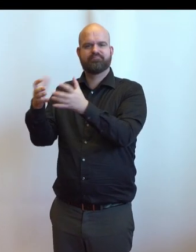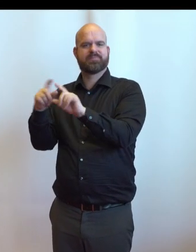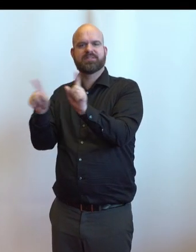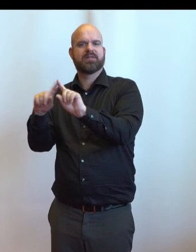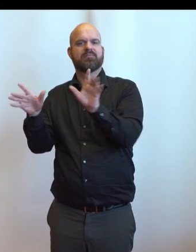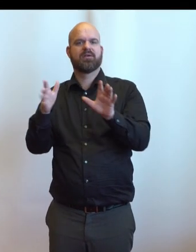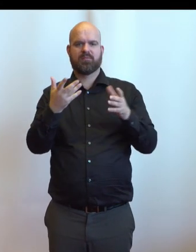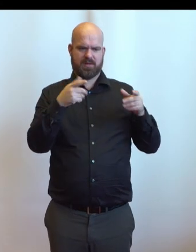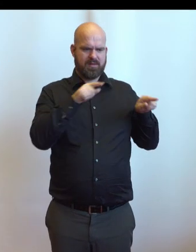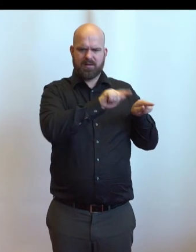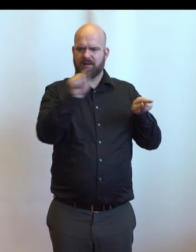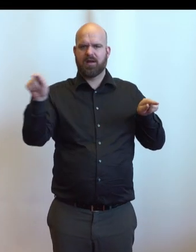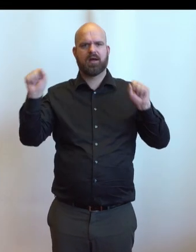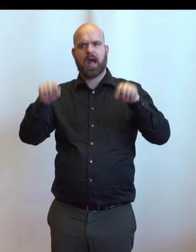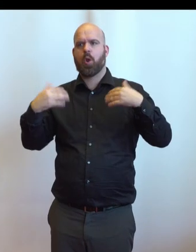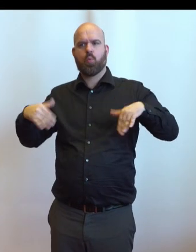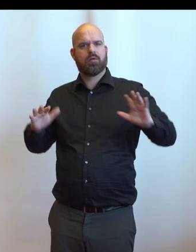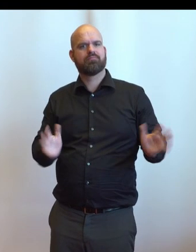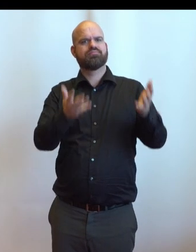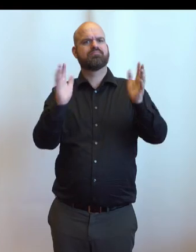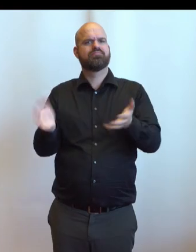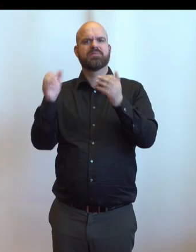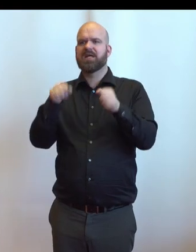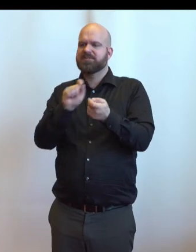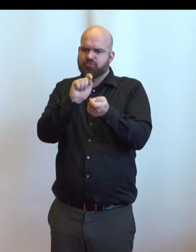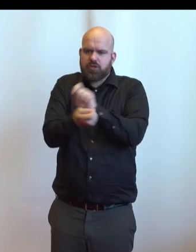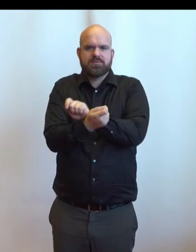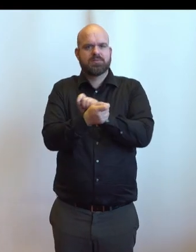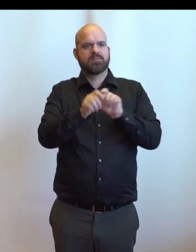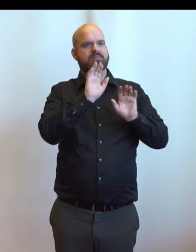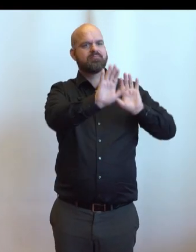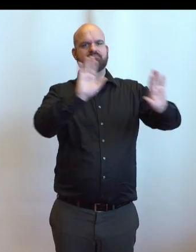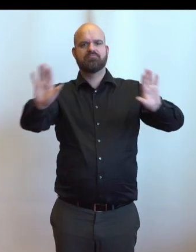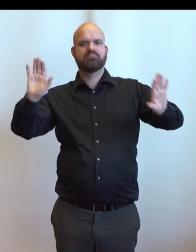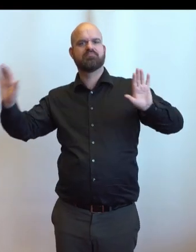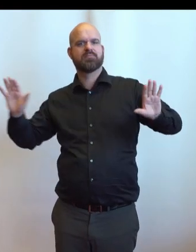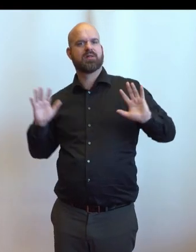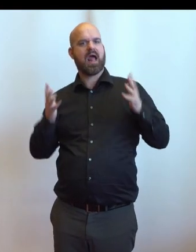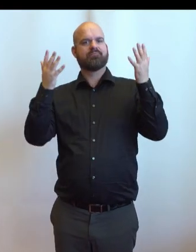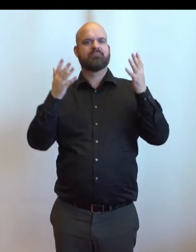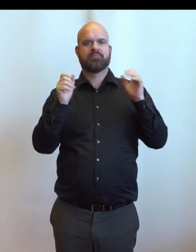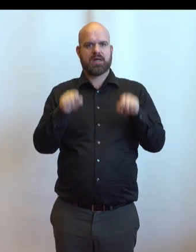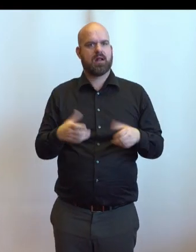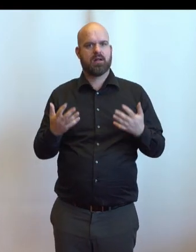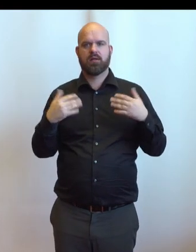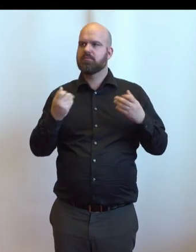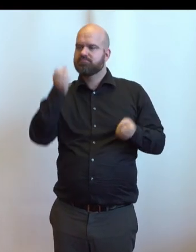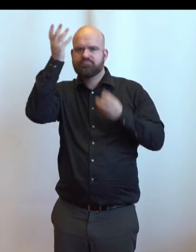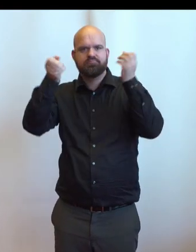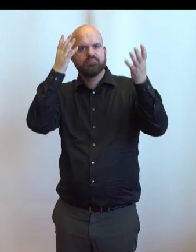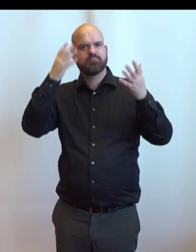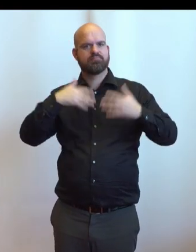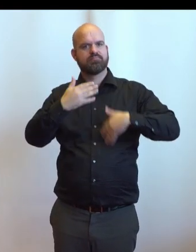a way to make an impact, whether it is your own applications, innovation, or anything. So thanks for your